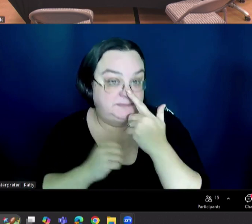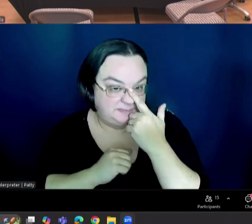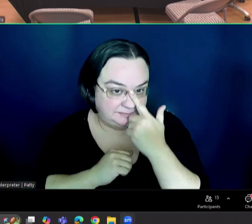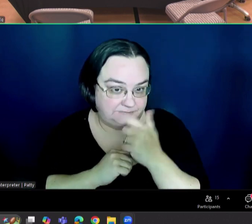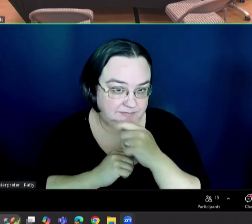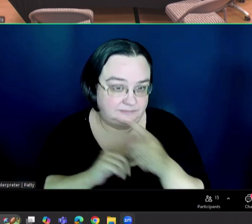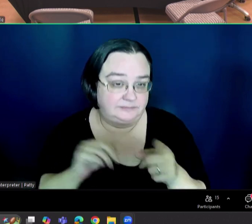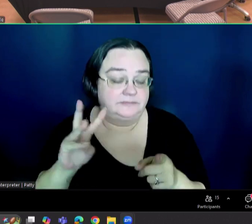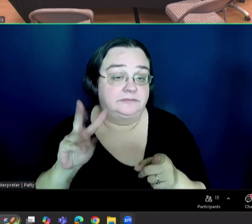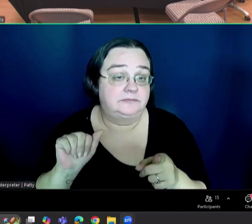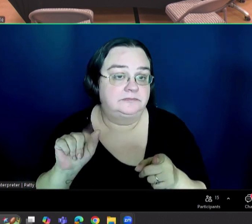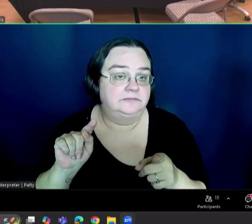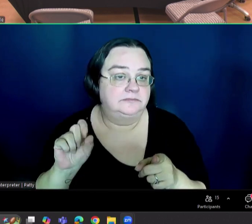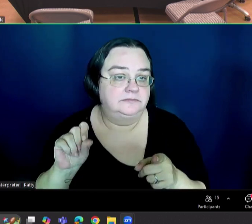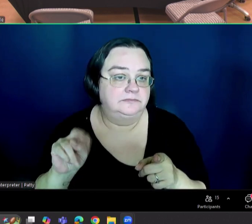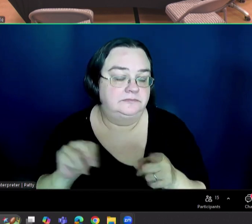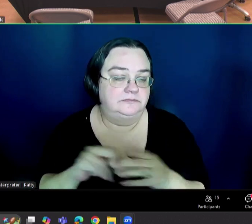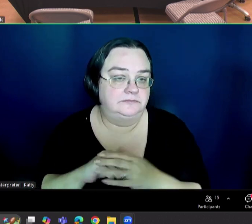Councilman Watson?